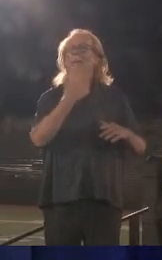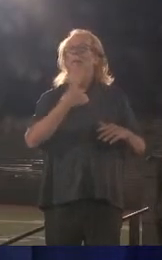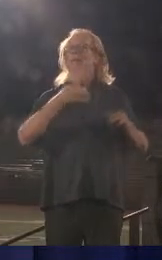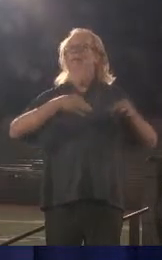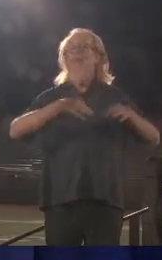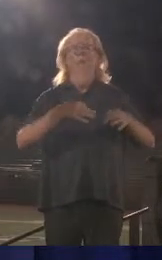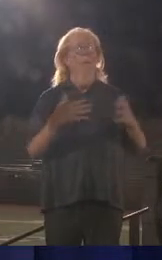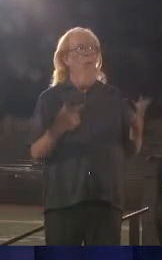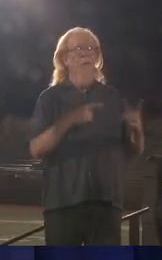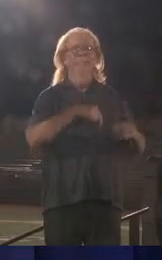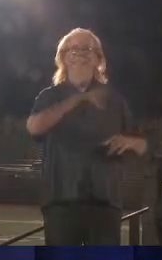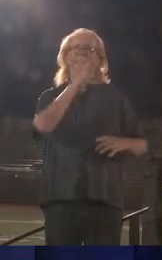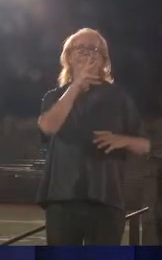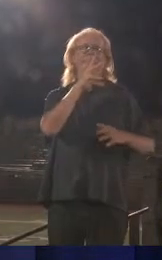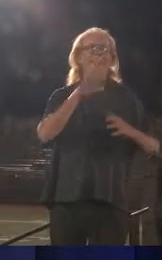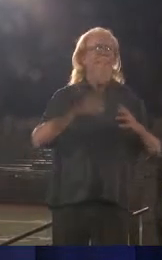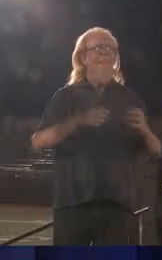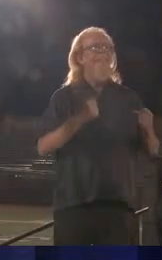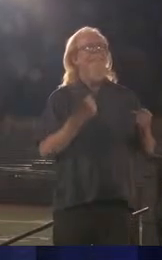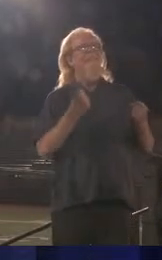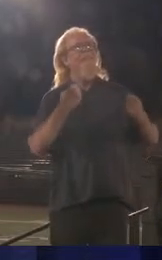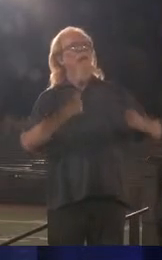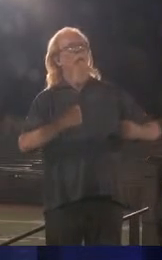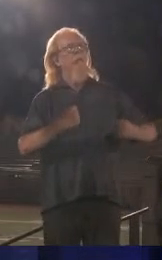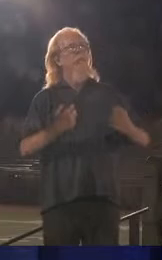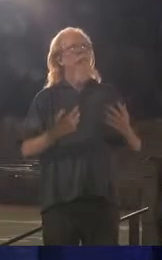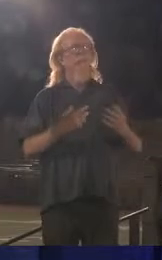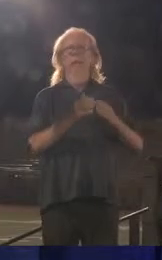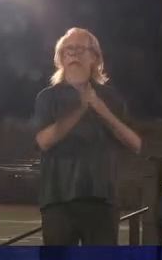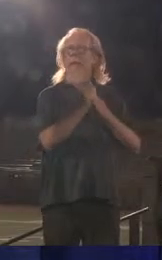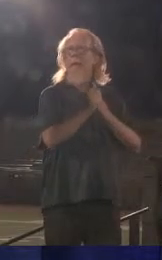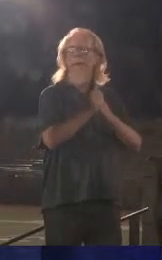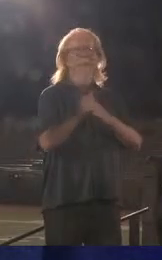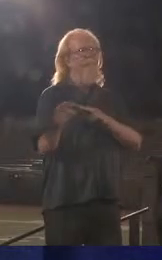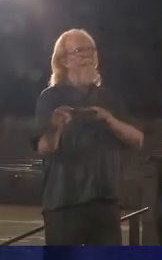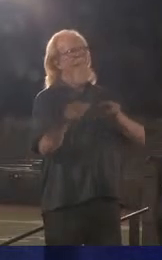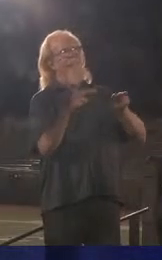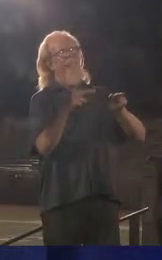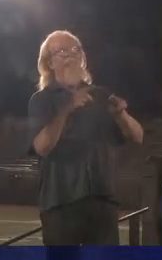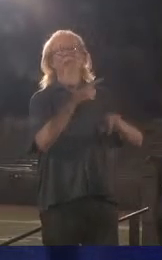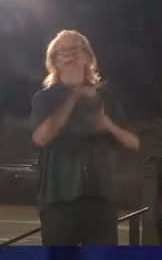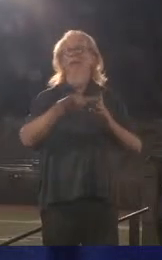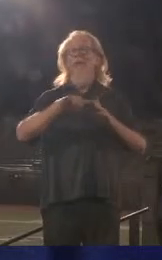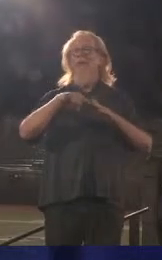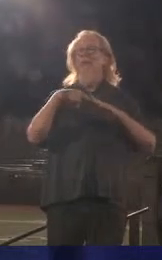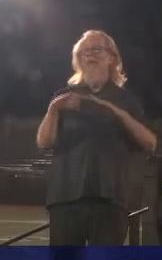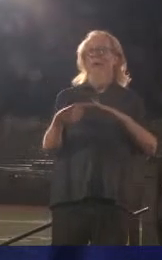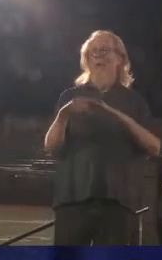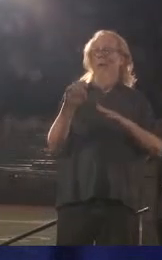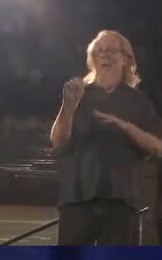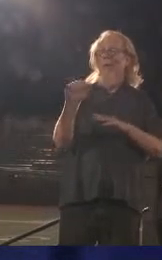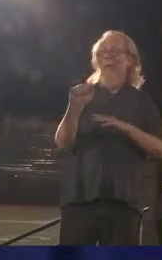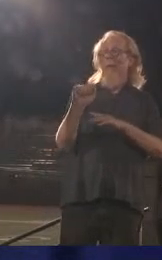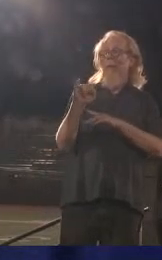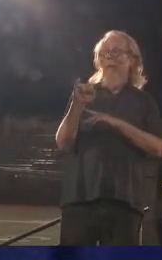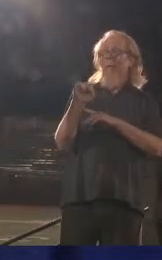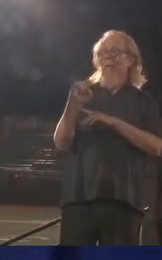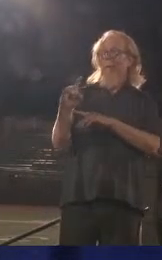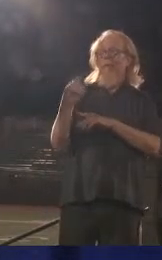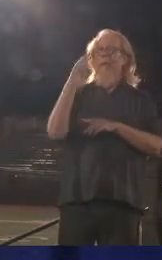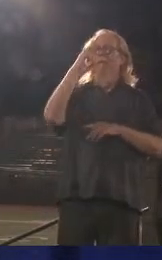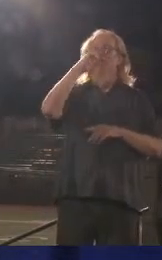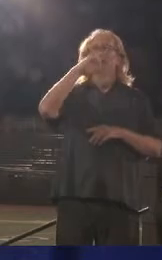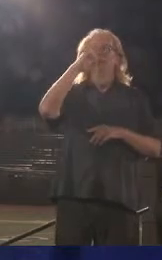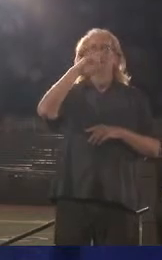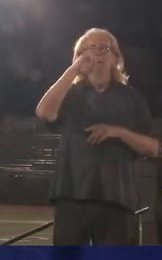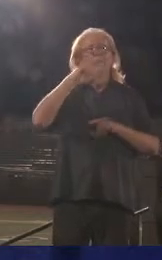outspoken, confident, and a leader. Nalania began her journey in SAISD schools as a freshman when